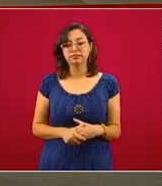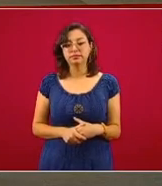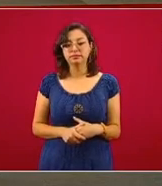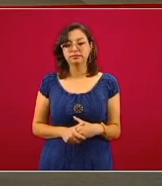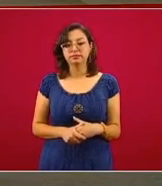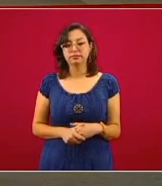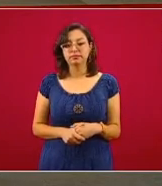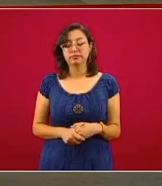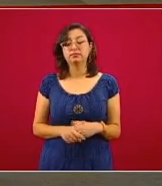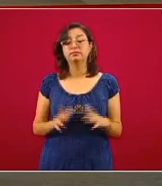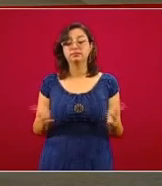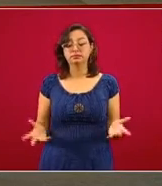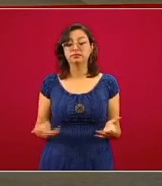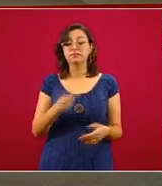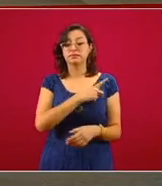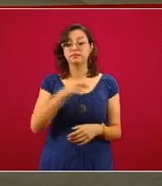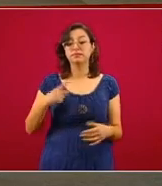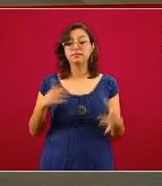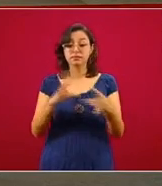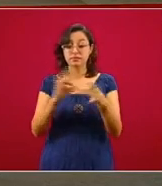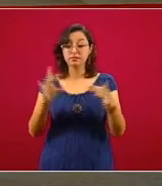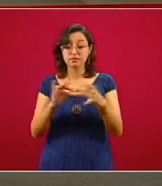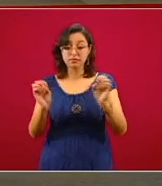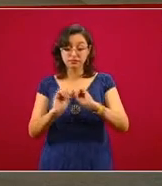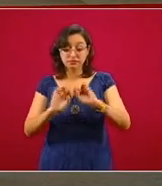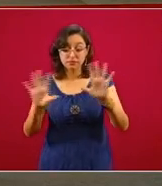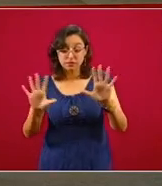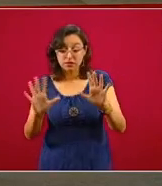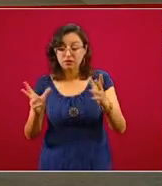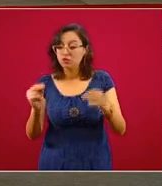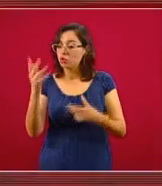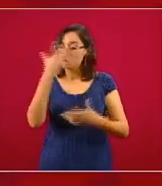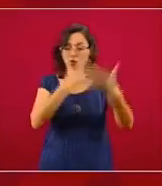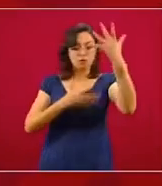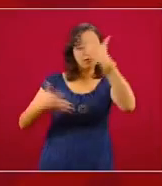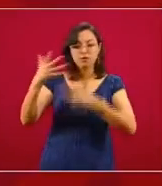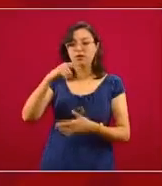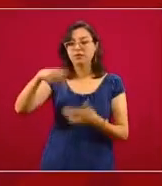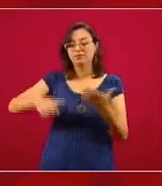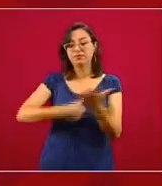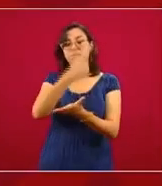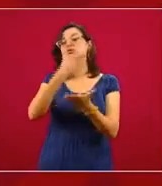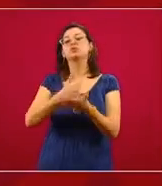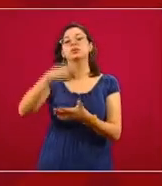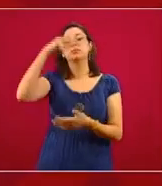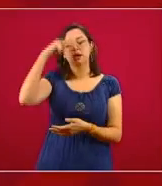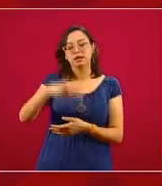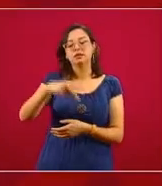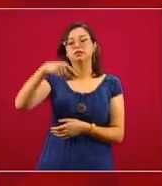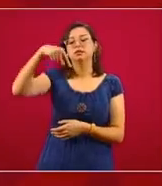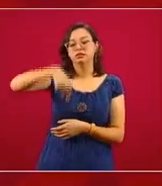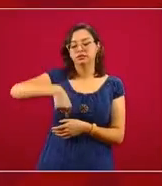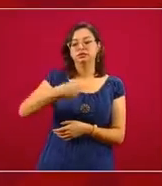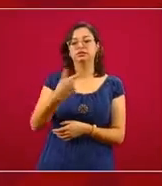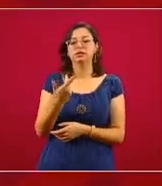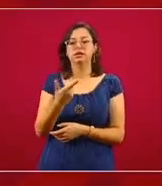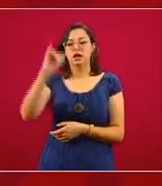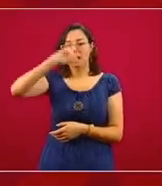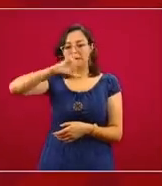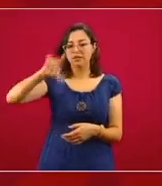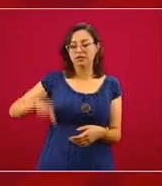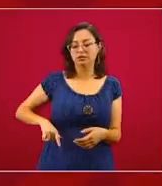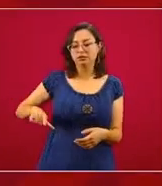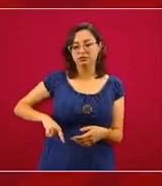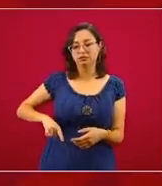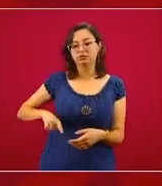Now, just so that you aren't confused, what Claudia Scheinbaum described and what Maestro Robeldo was describing